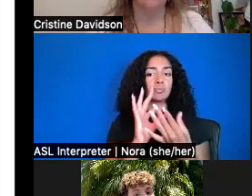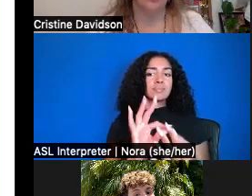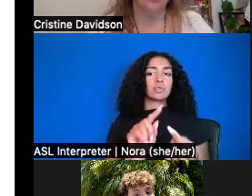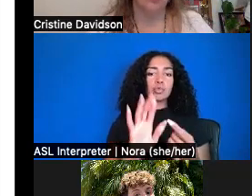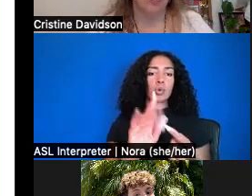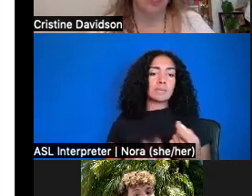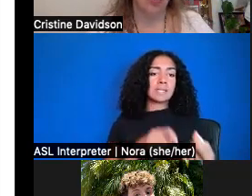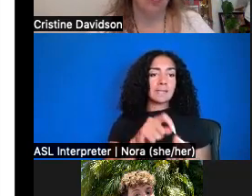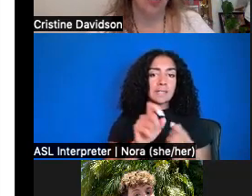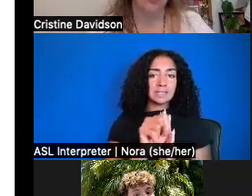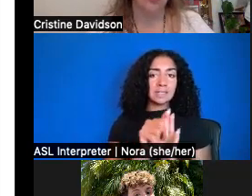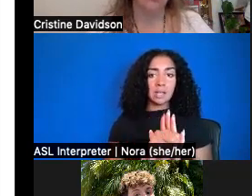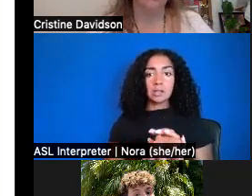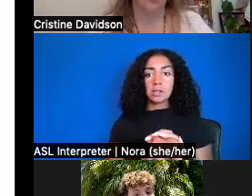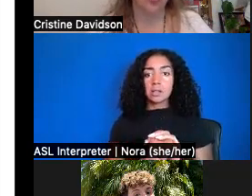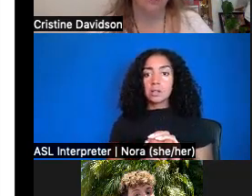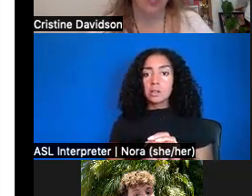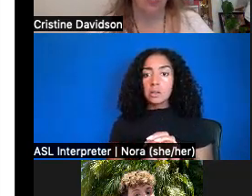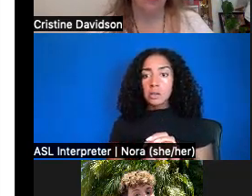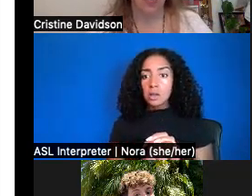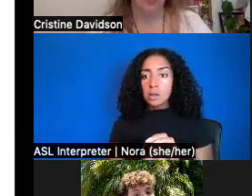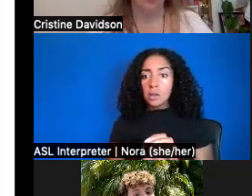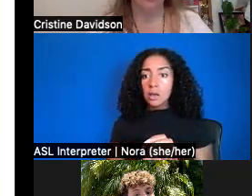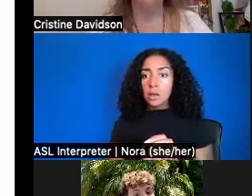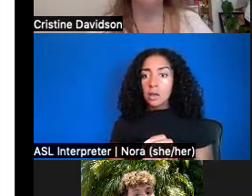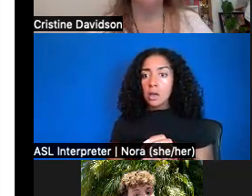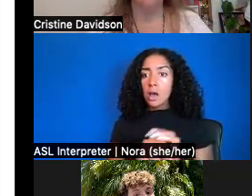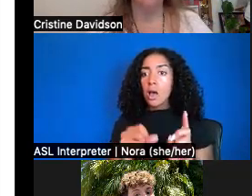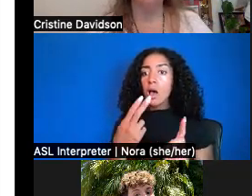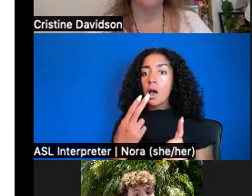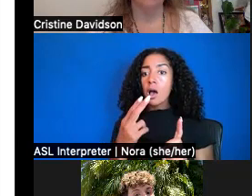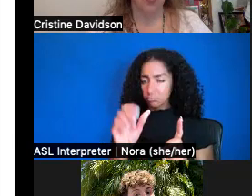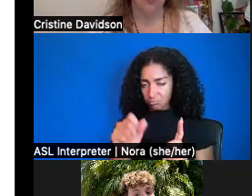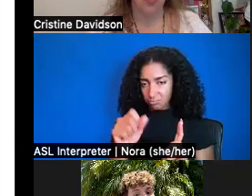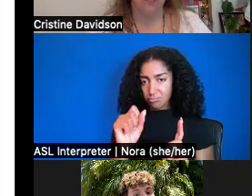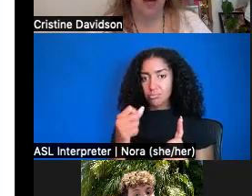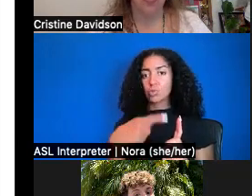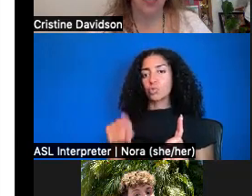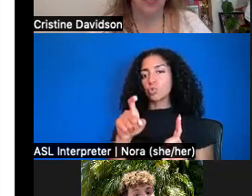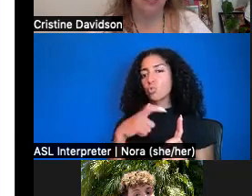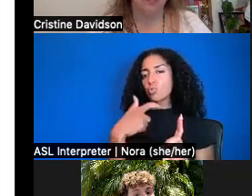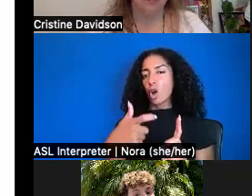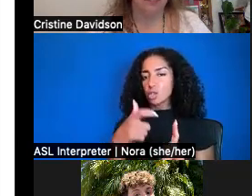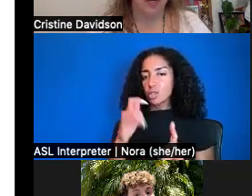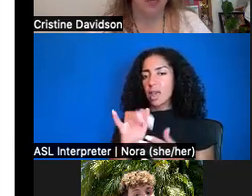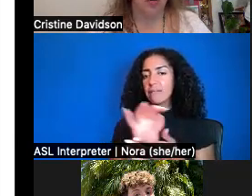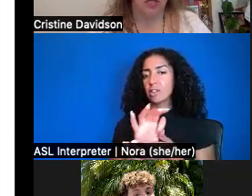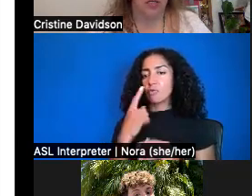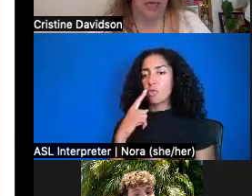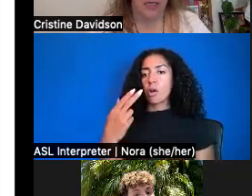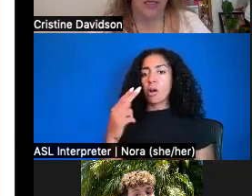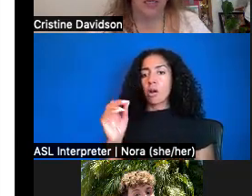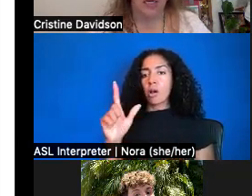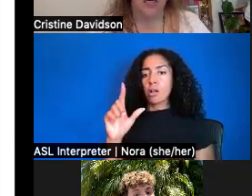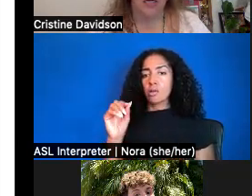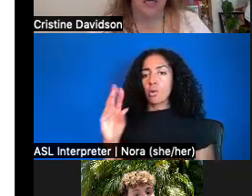Andrea, Hollow Water, y'all should watch the video for Hollow Water. It's pretty profound. It's a community